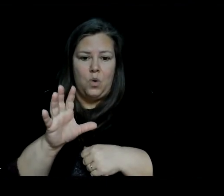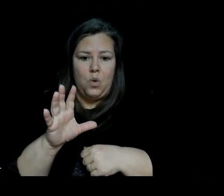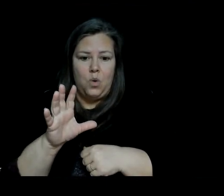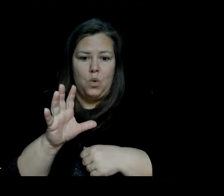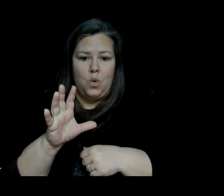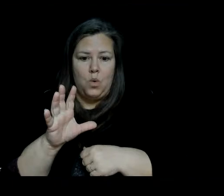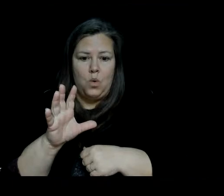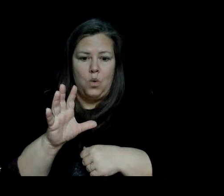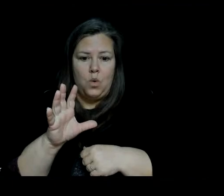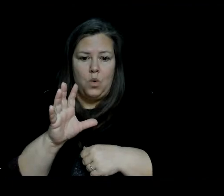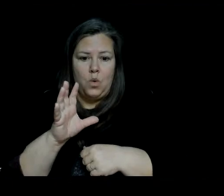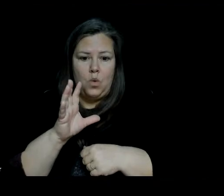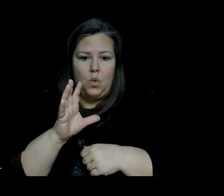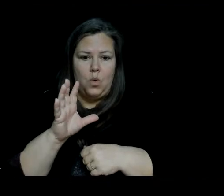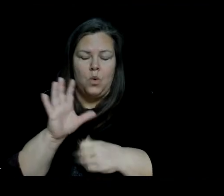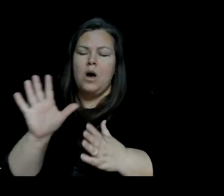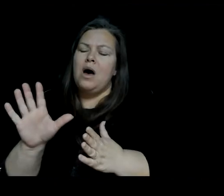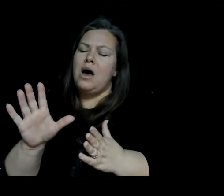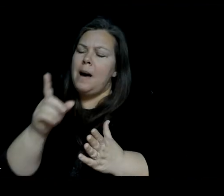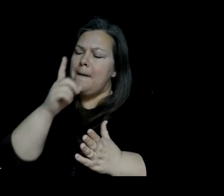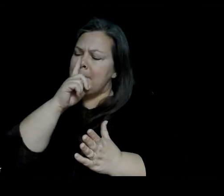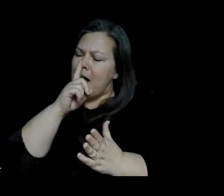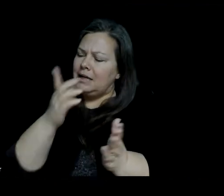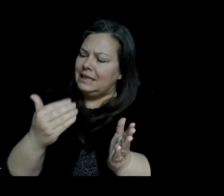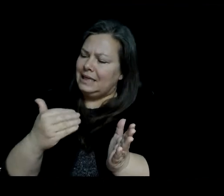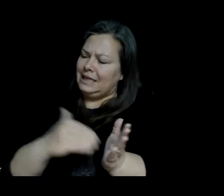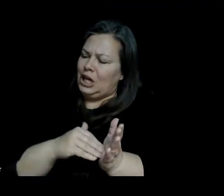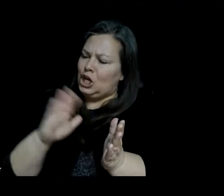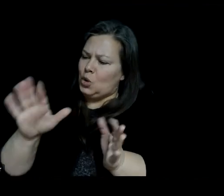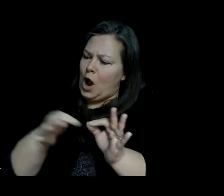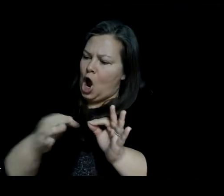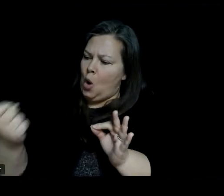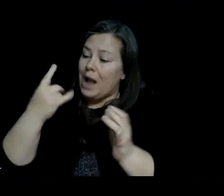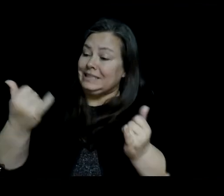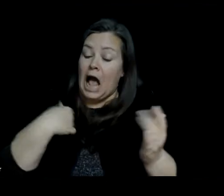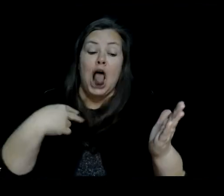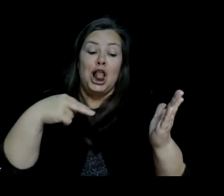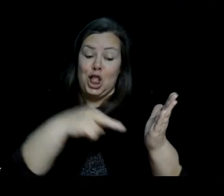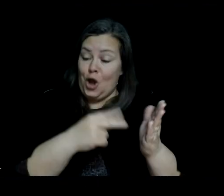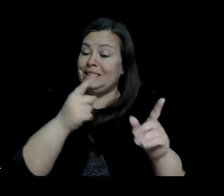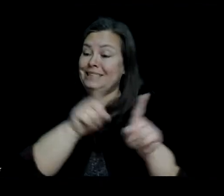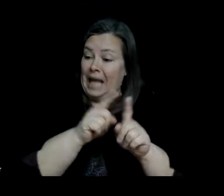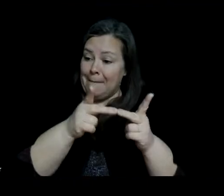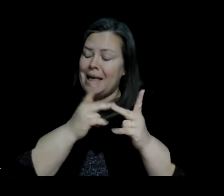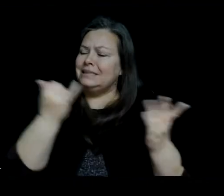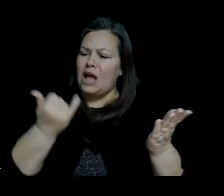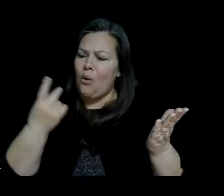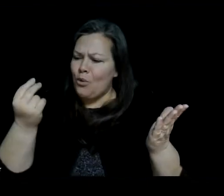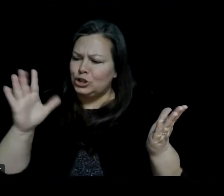I'm sorry, Mr. Chairman, would you repeat the question now that I'm on the same page?